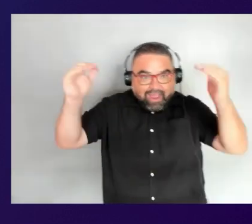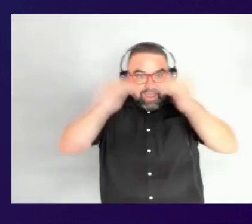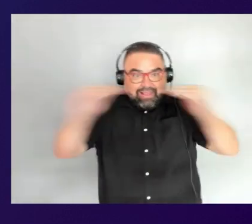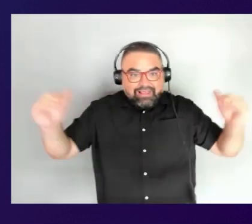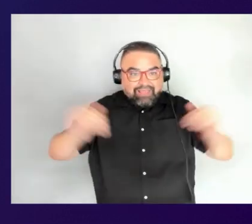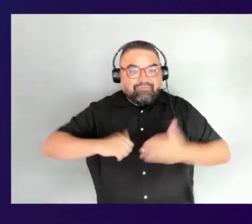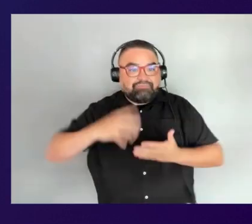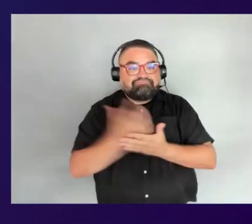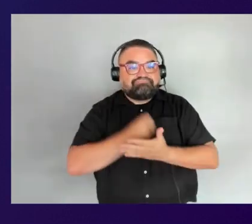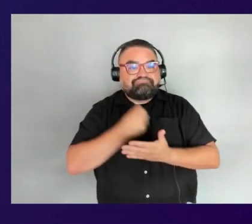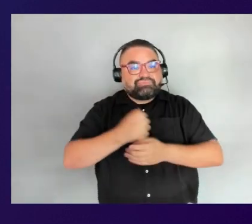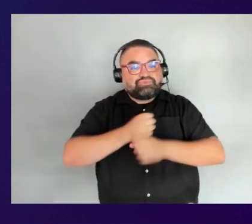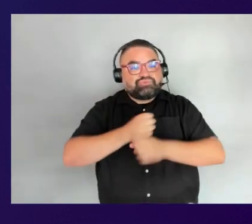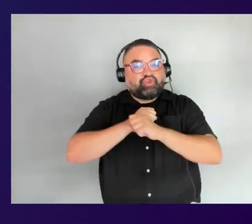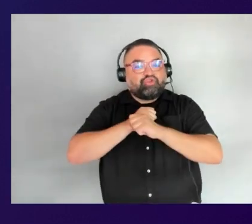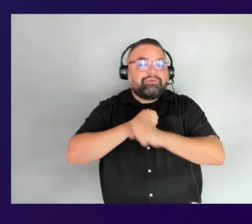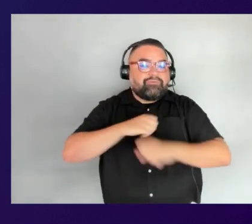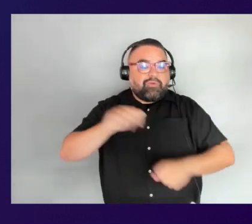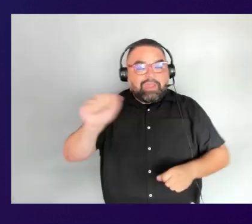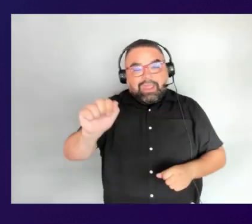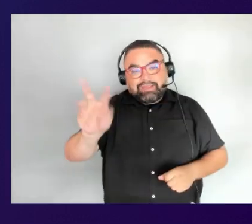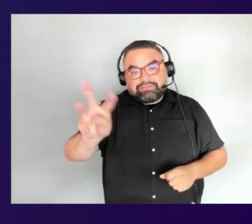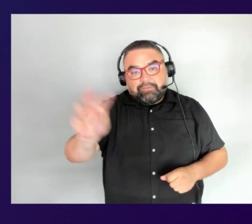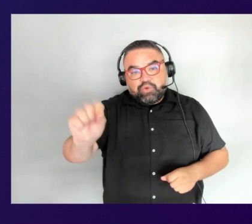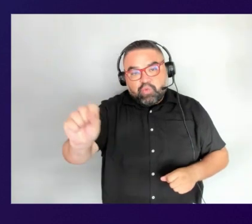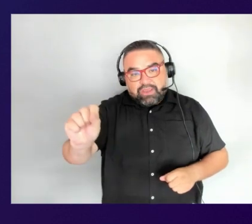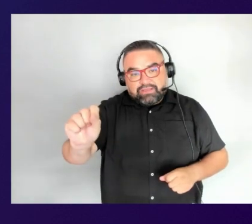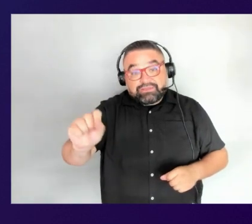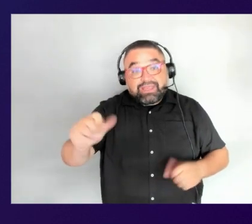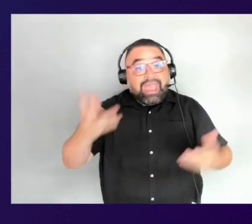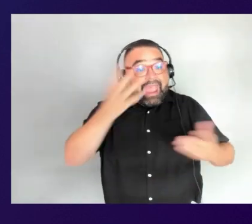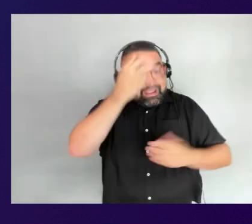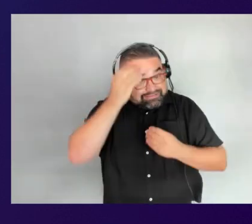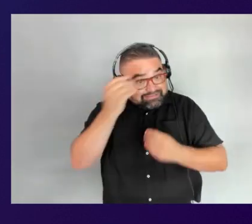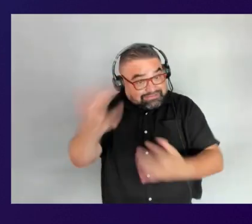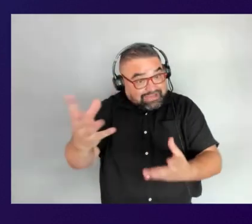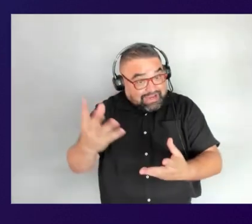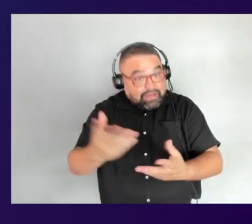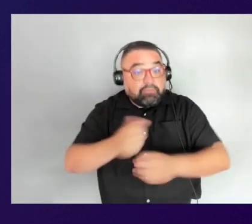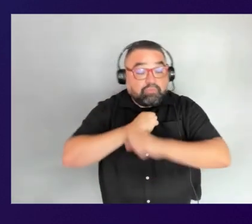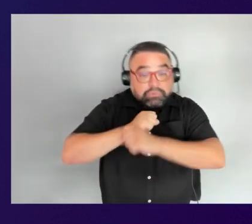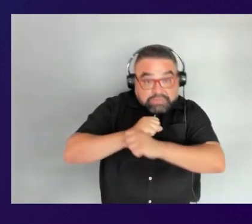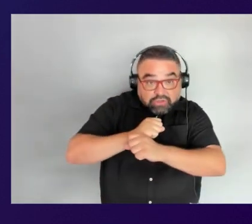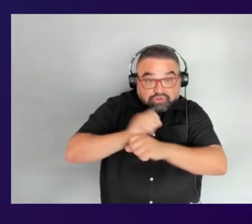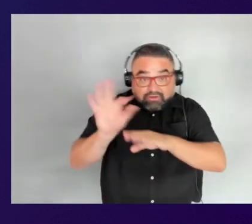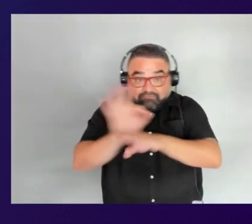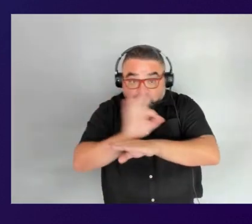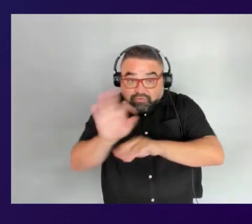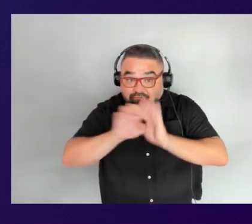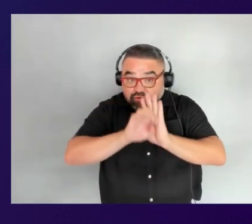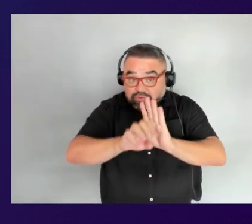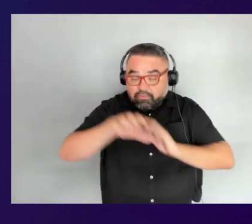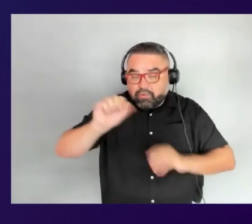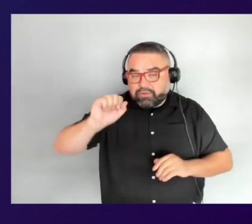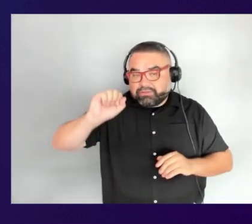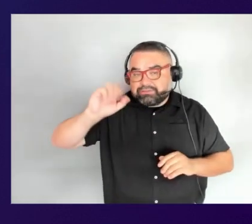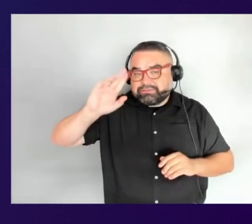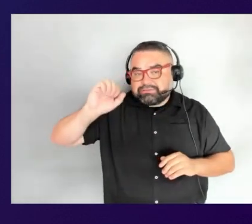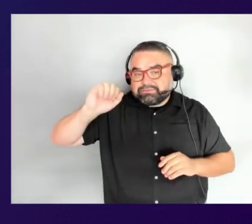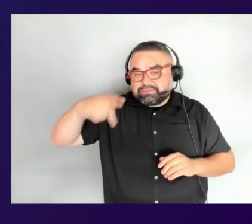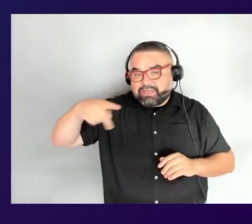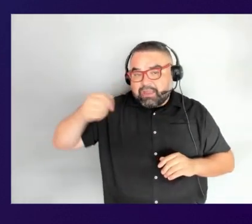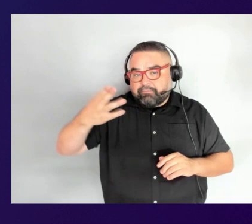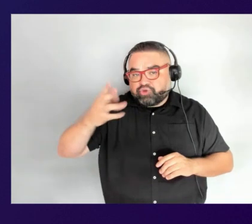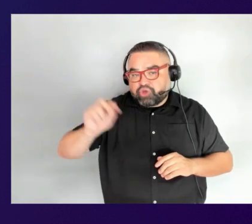get with AWS, as well as data protection features, leveraging things like snapshots and backups and multi-AZ type